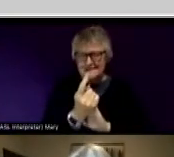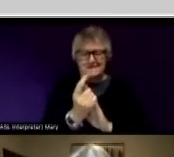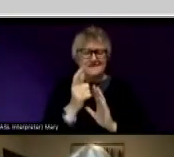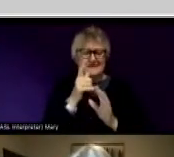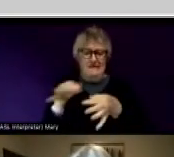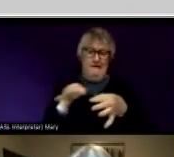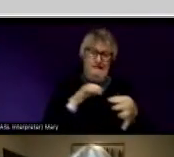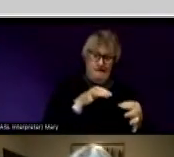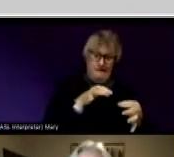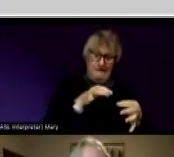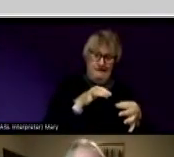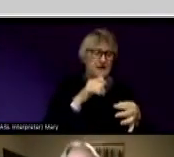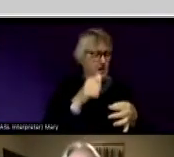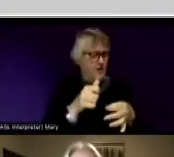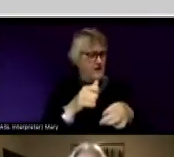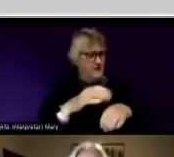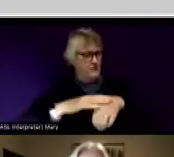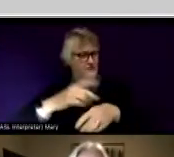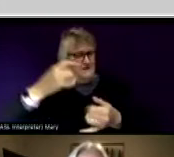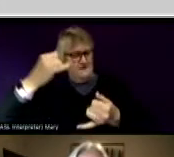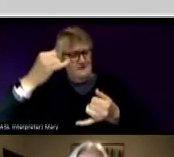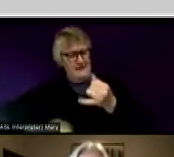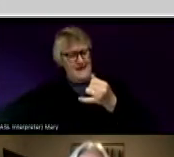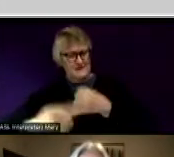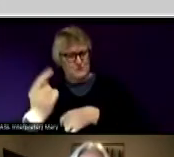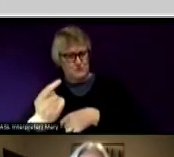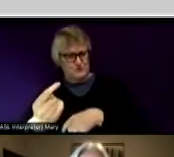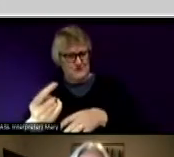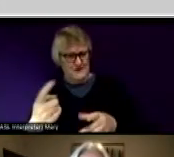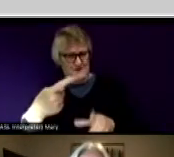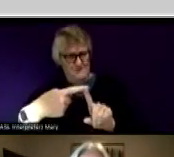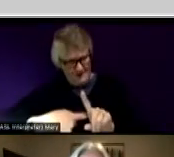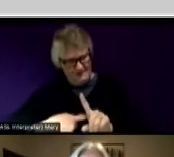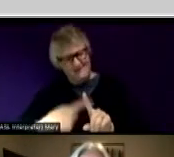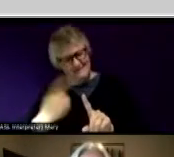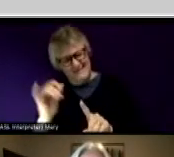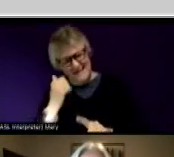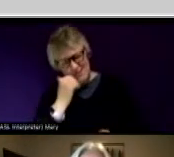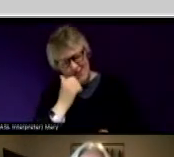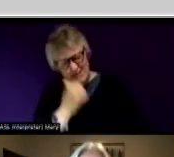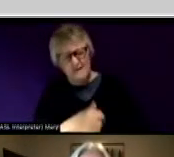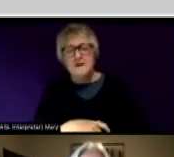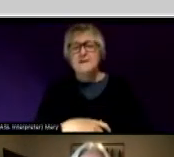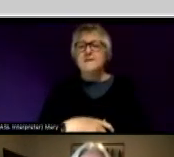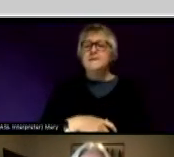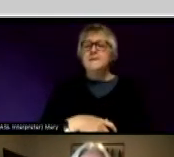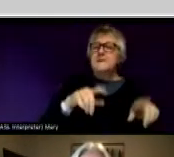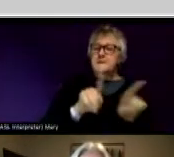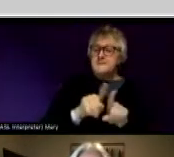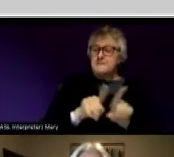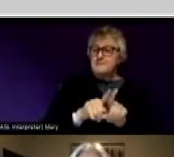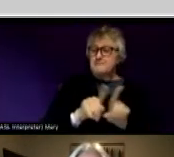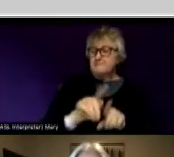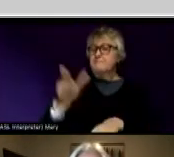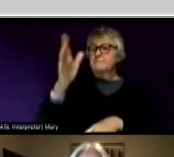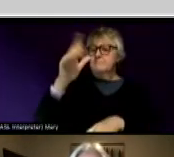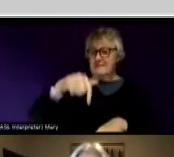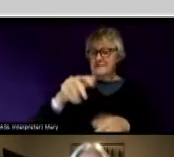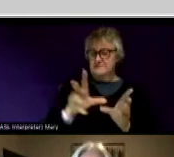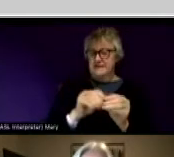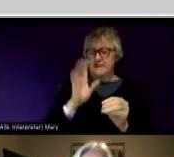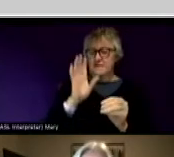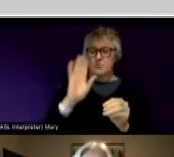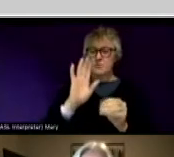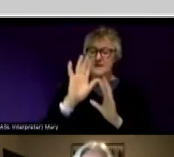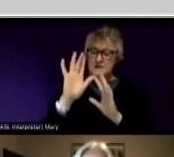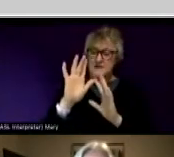to PCCEP members to introduce themselves is that this meeting is being recorded and posted on YouTube. It's also being live captioned, and you can click on the CC